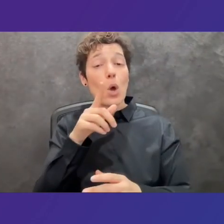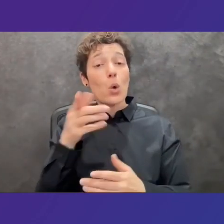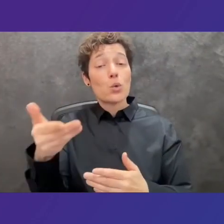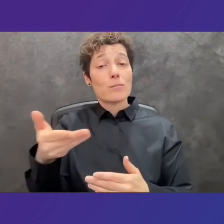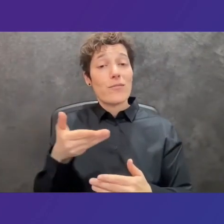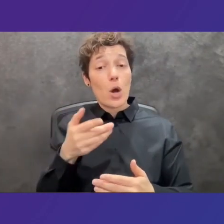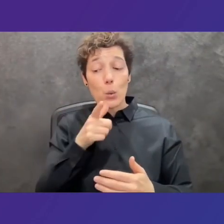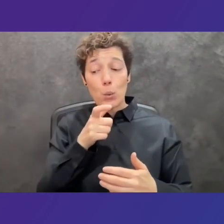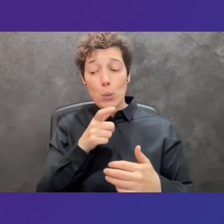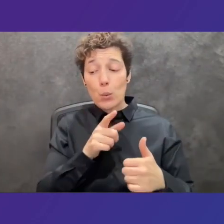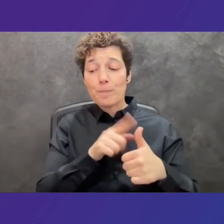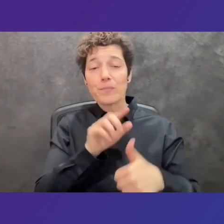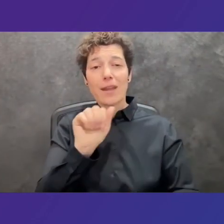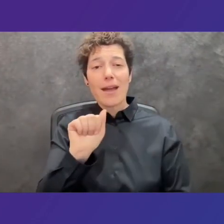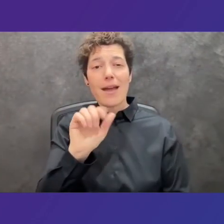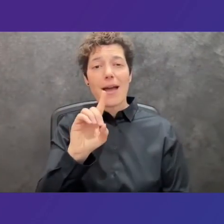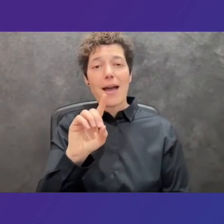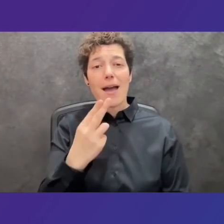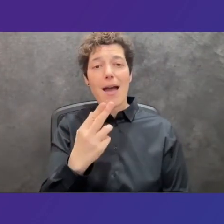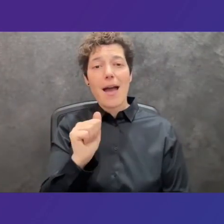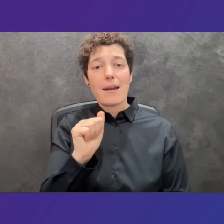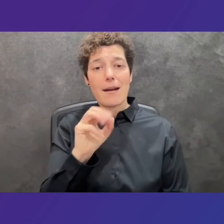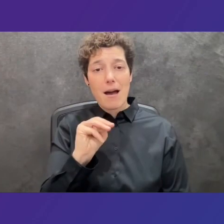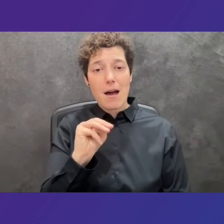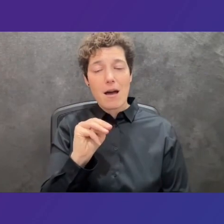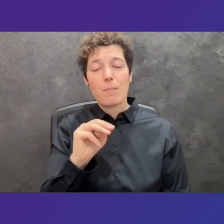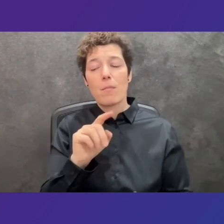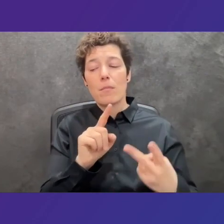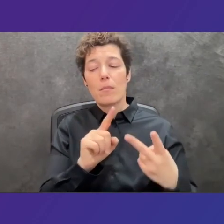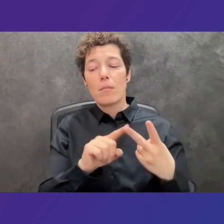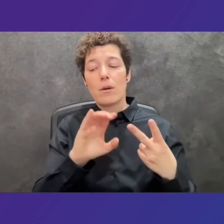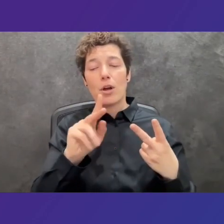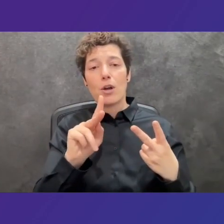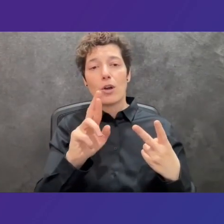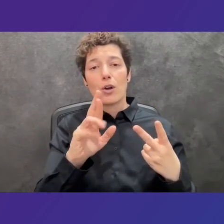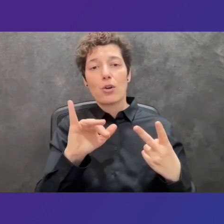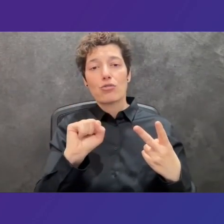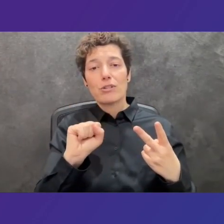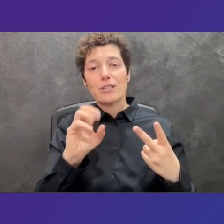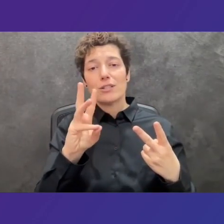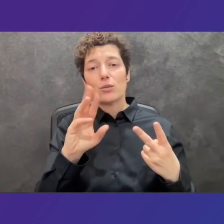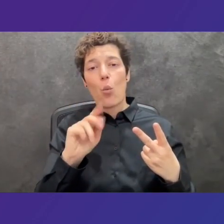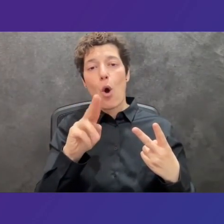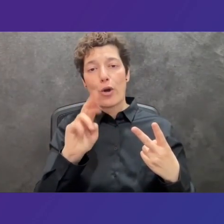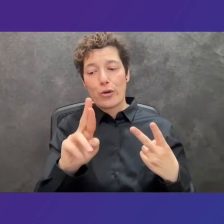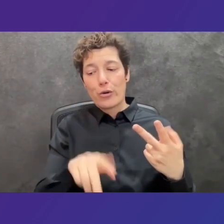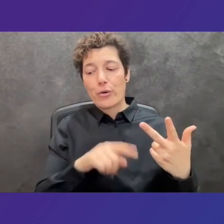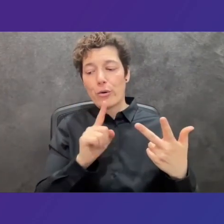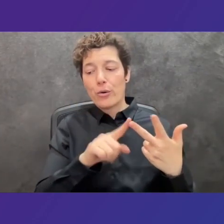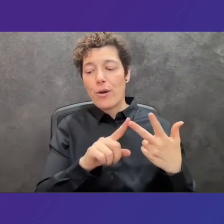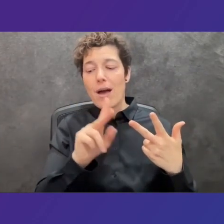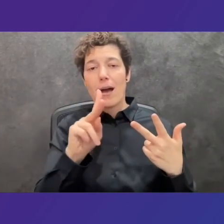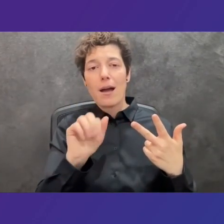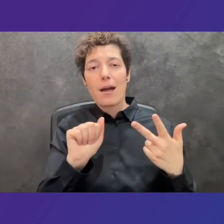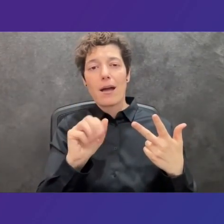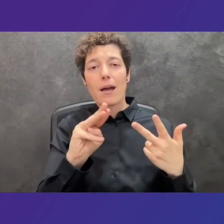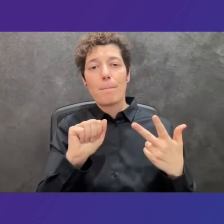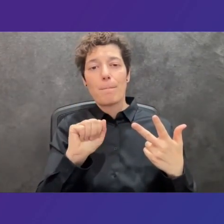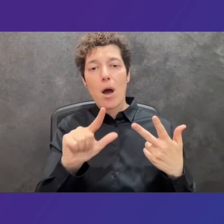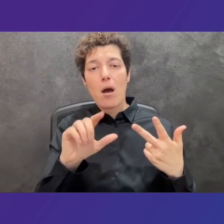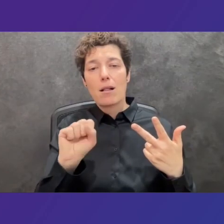Adham Hafez, Chris Walker, Kamal Sinclair, and Christopher McDowell on